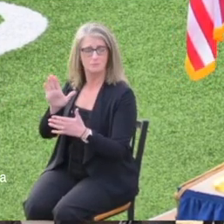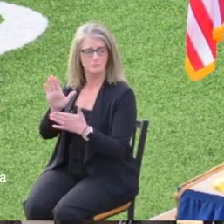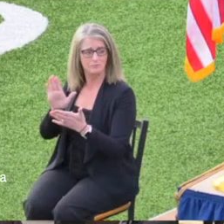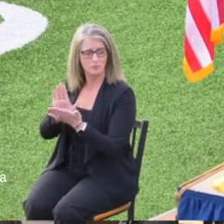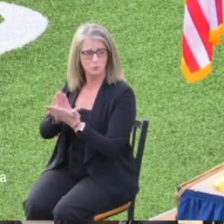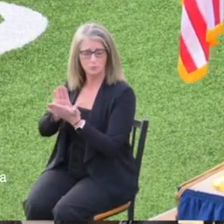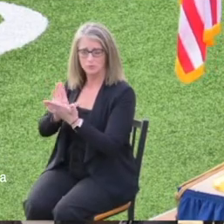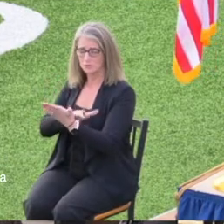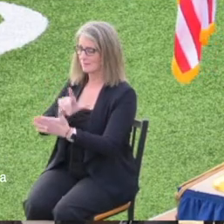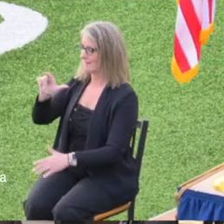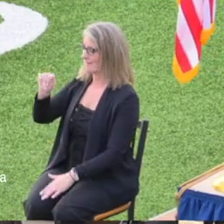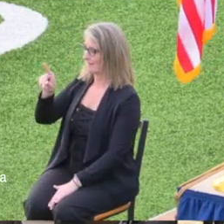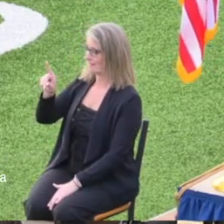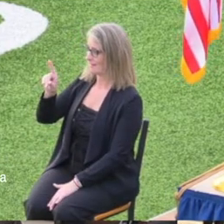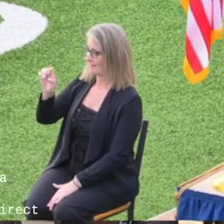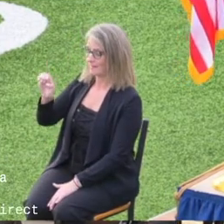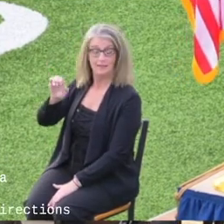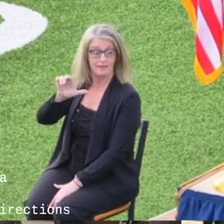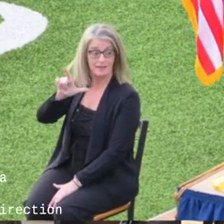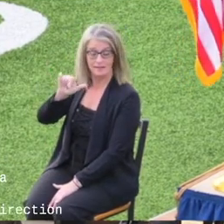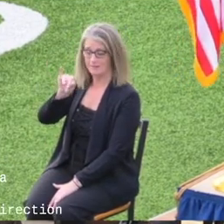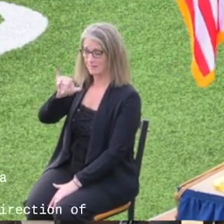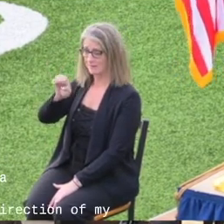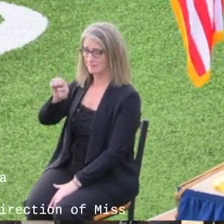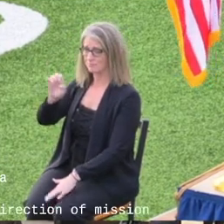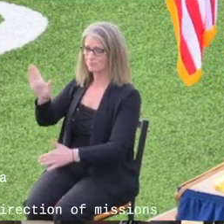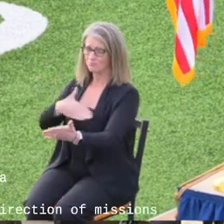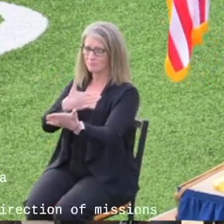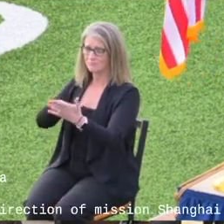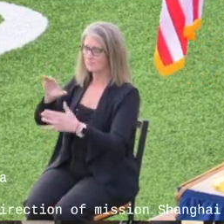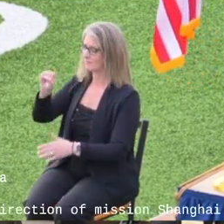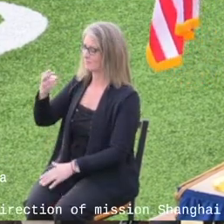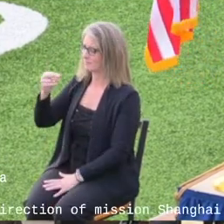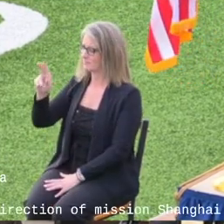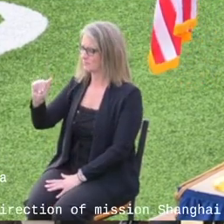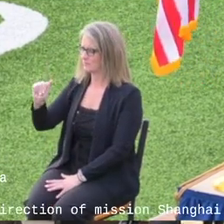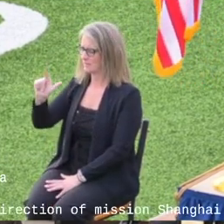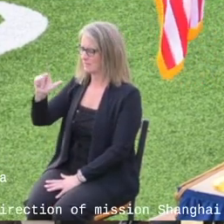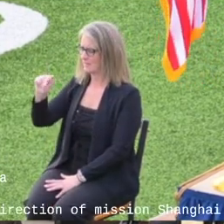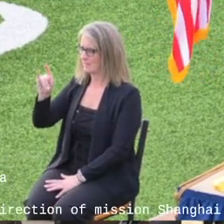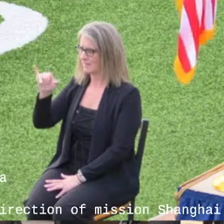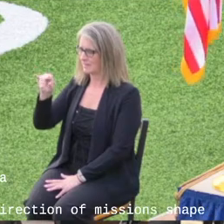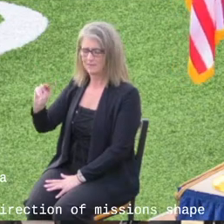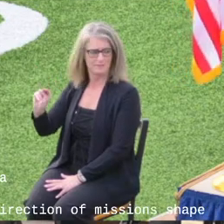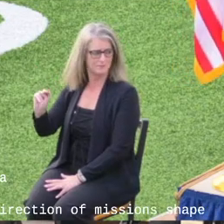lads and lassies are under the direction of Mrs. Shana Leahy.